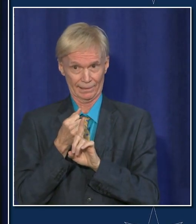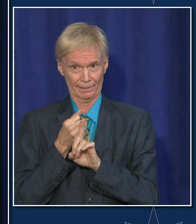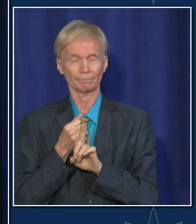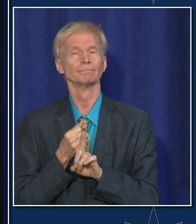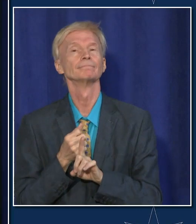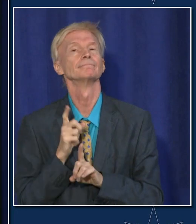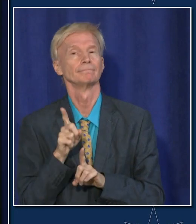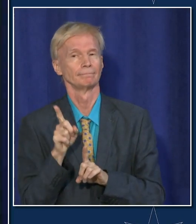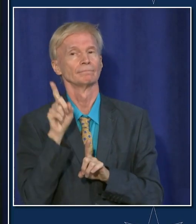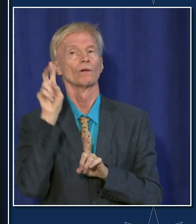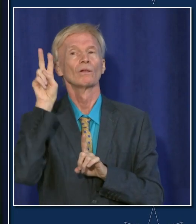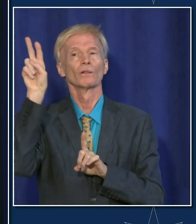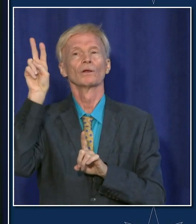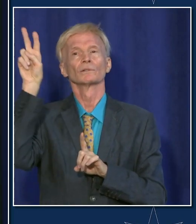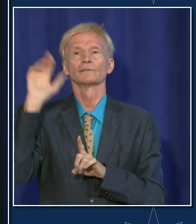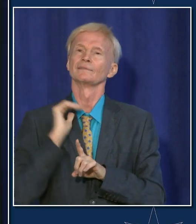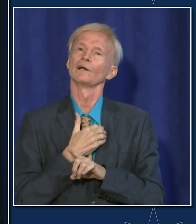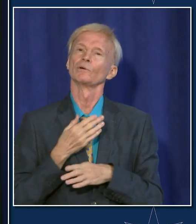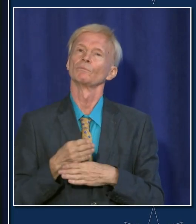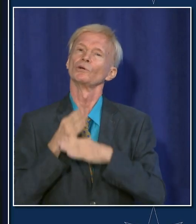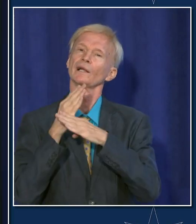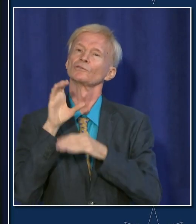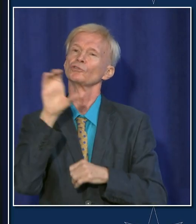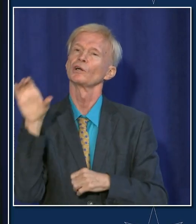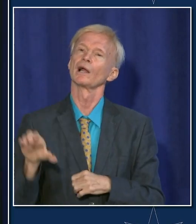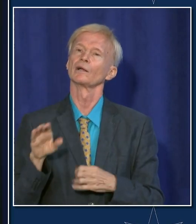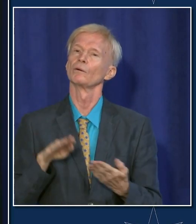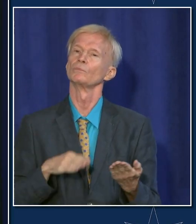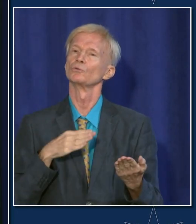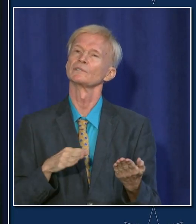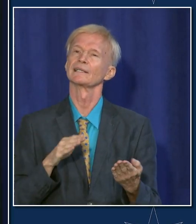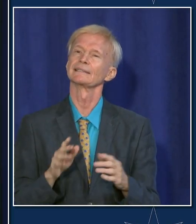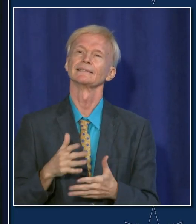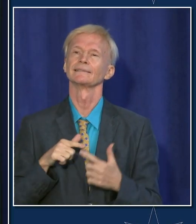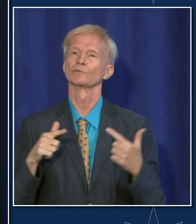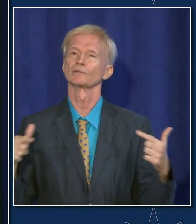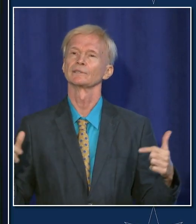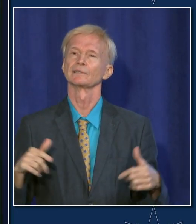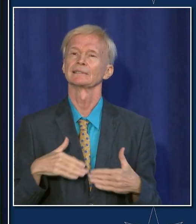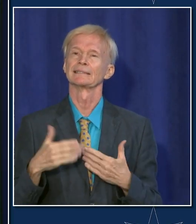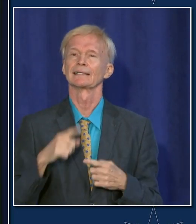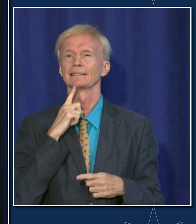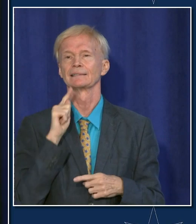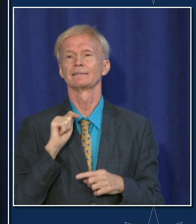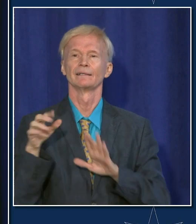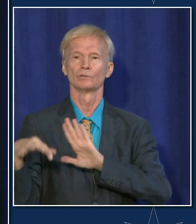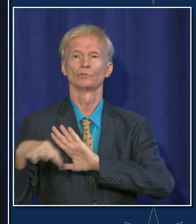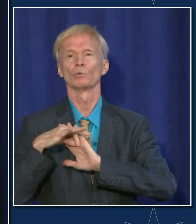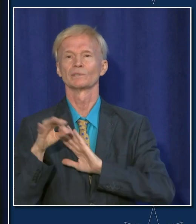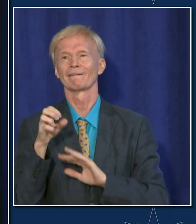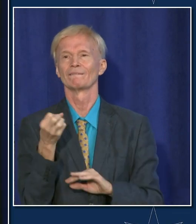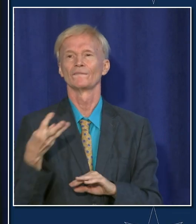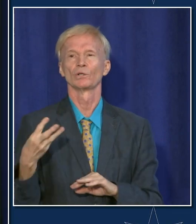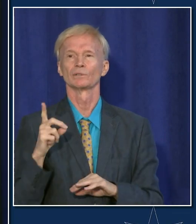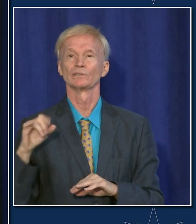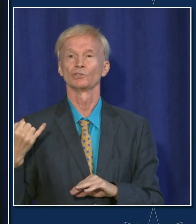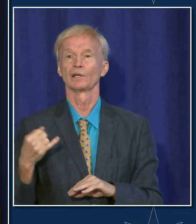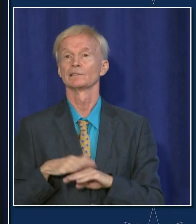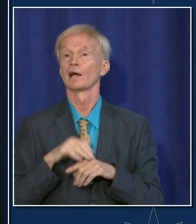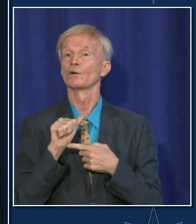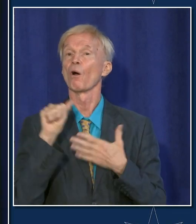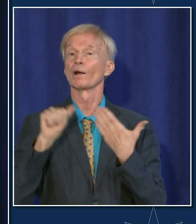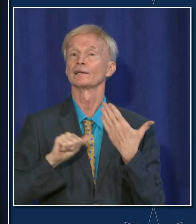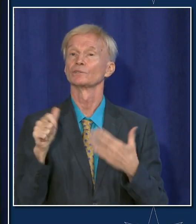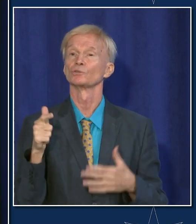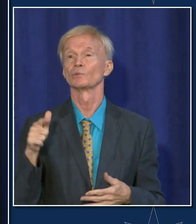looking ahead for our Protect Chicago music series, the next one coming up is the Chosen Few DJs. That will be August